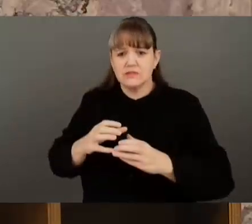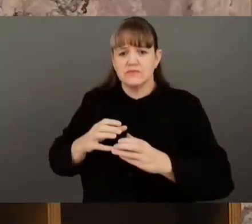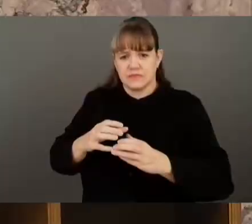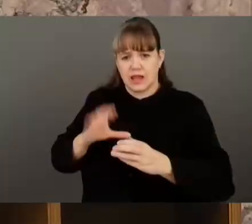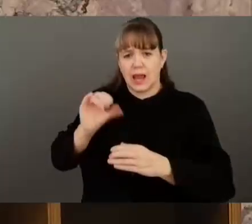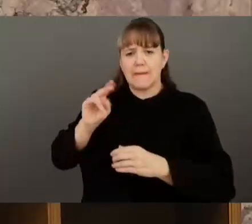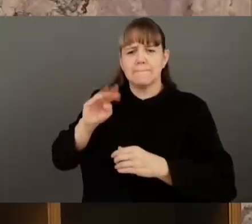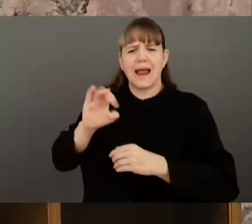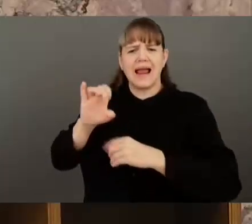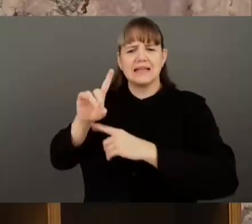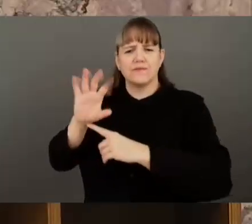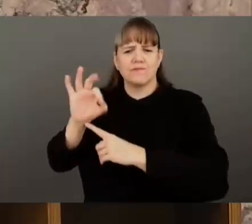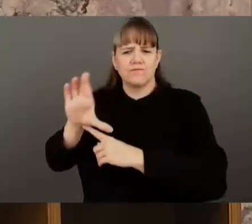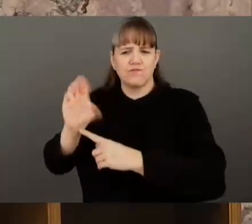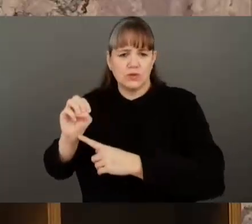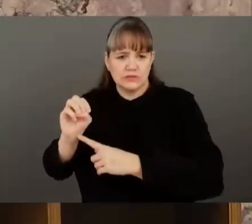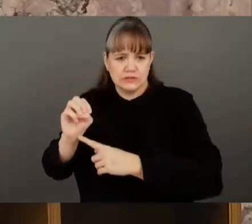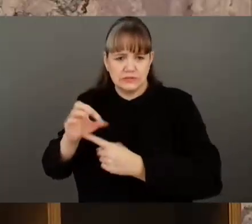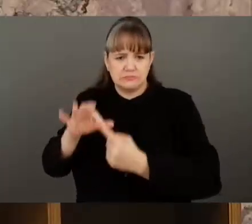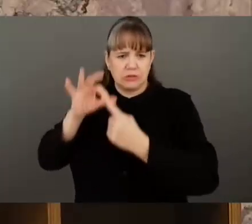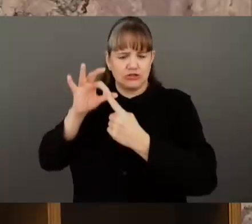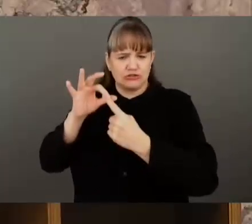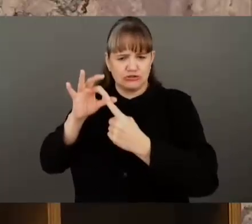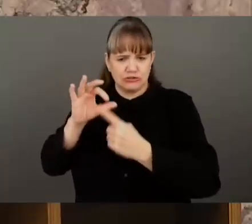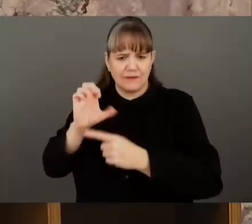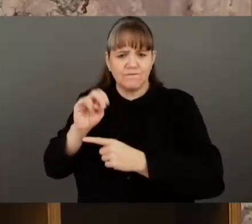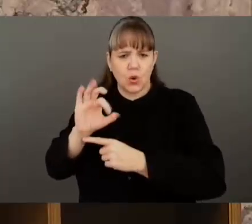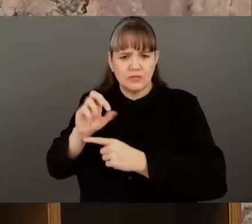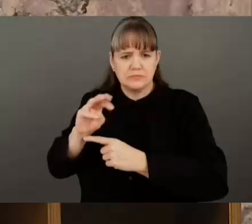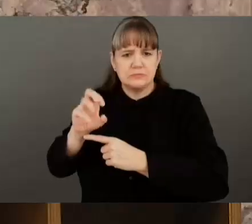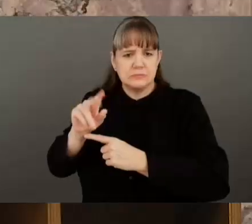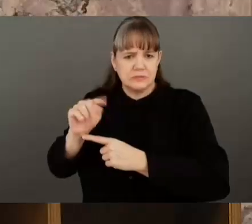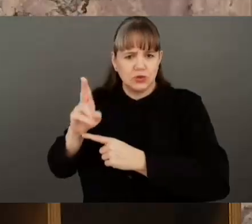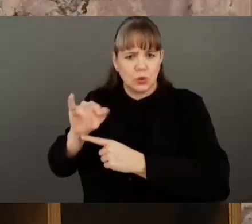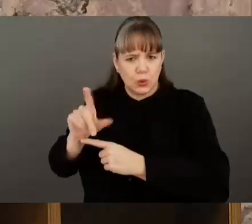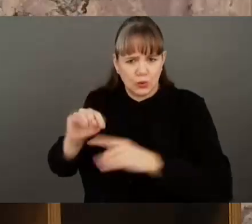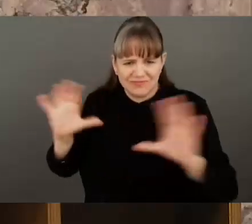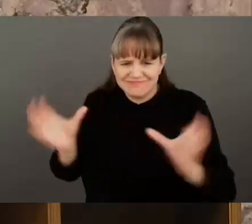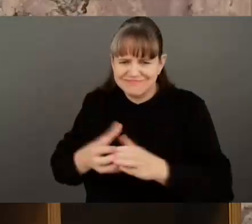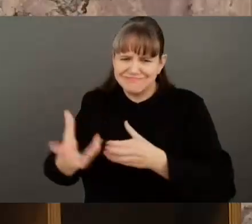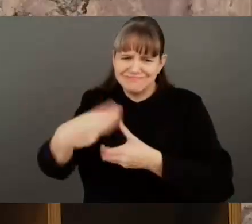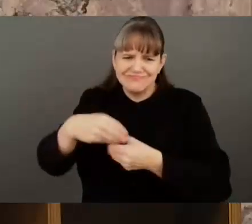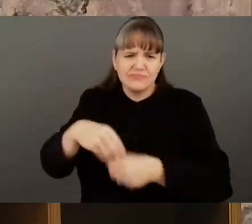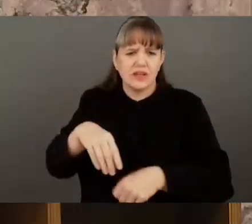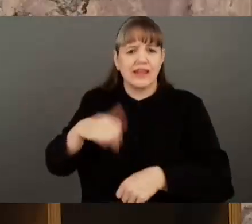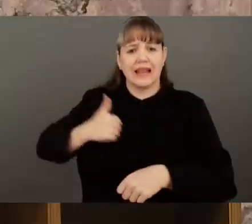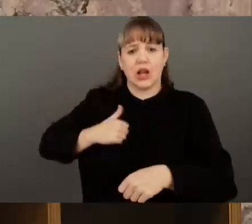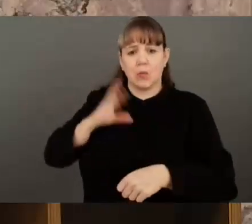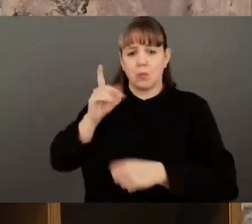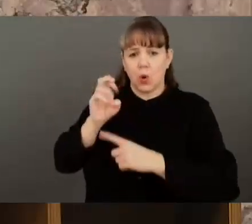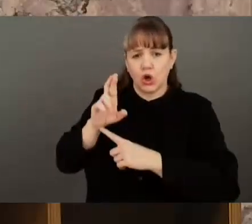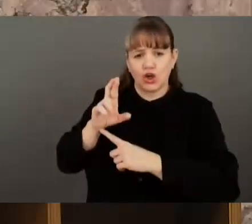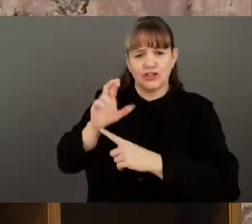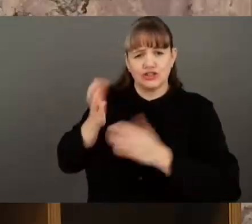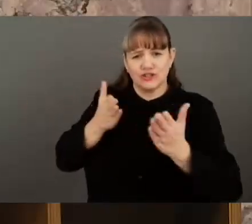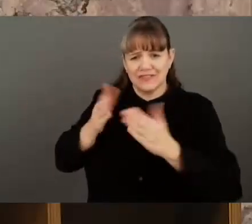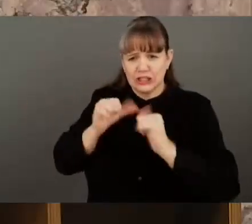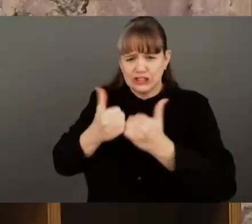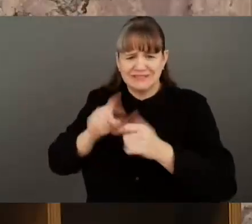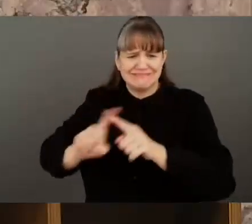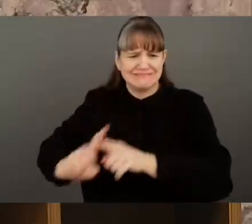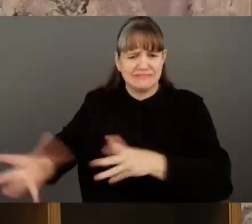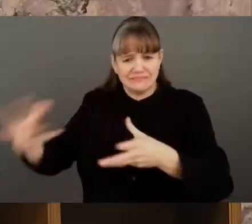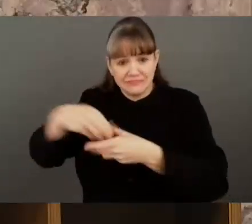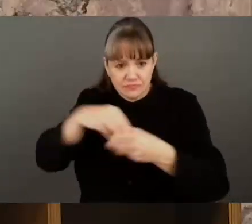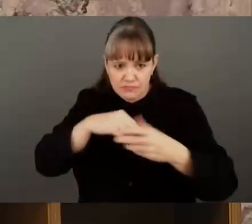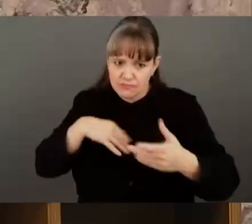Agencies, and we are starting to see real results from their work that is coordinated and comprehensive, including